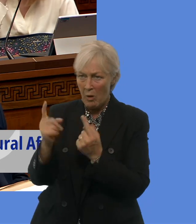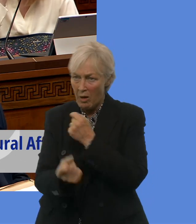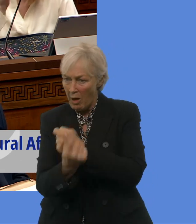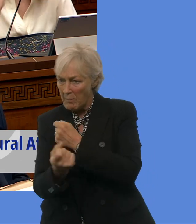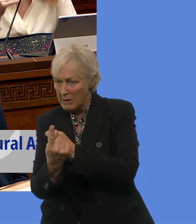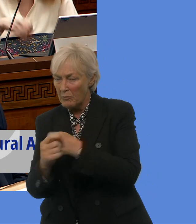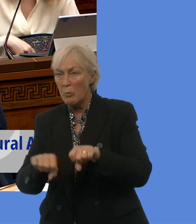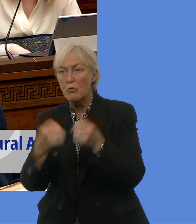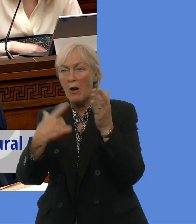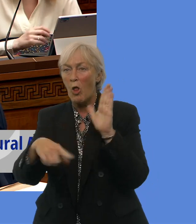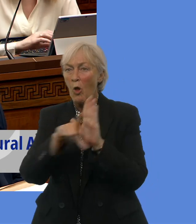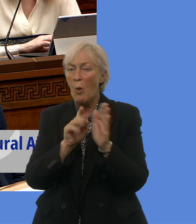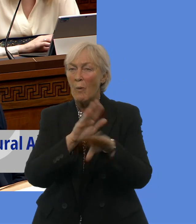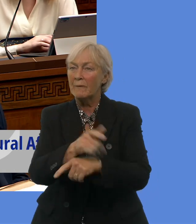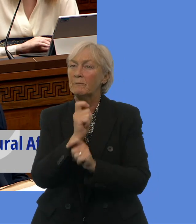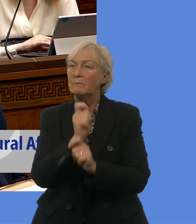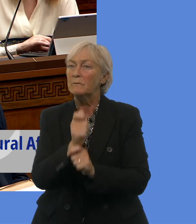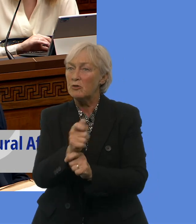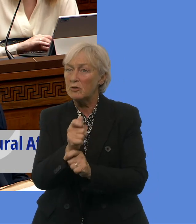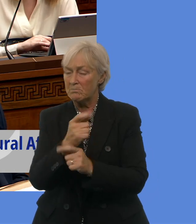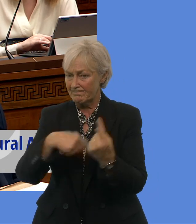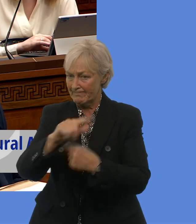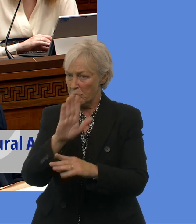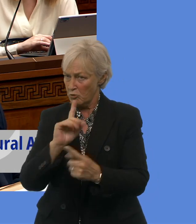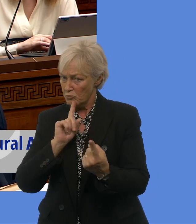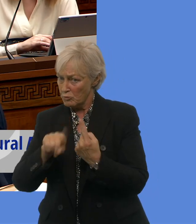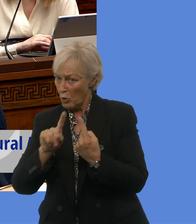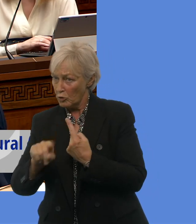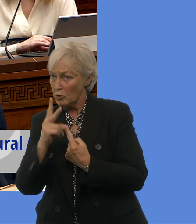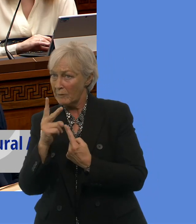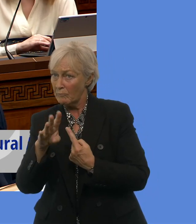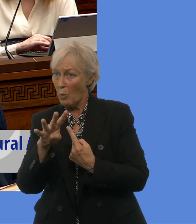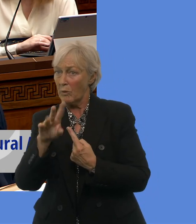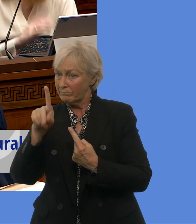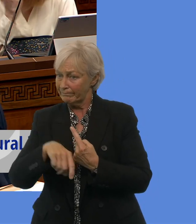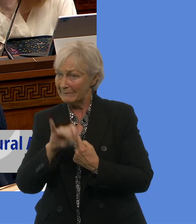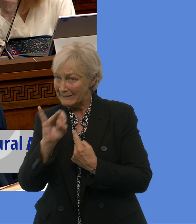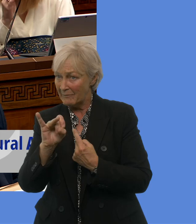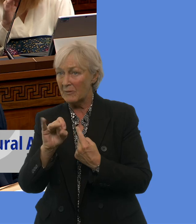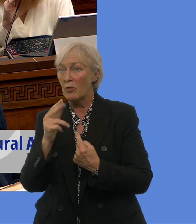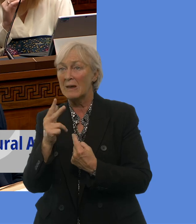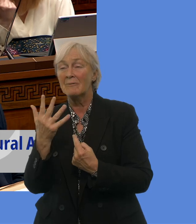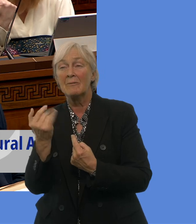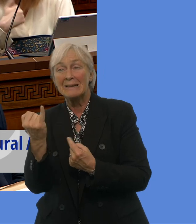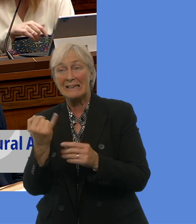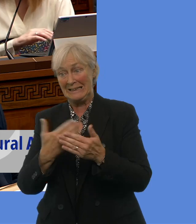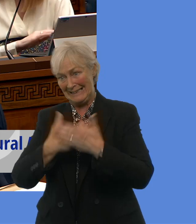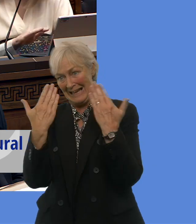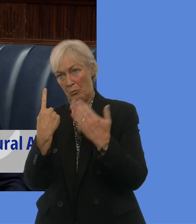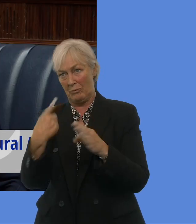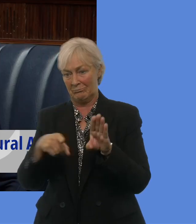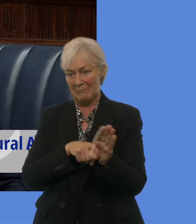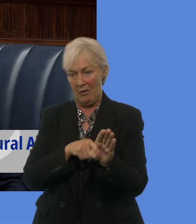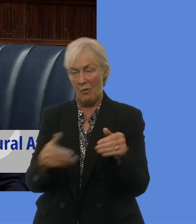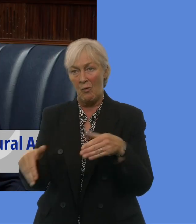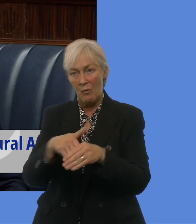fishing activity. Staff members are on call to respond 24 hours a day, 365 days a year. In 2024, the